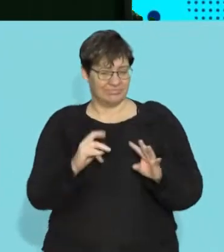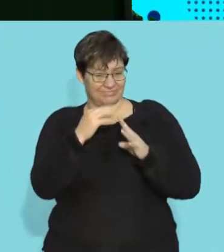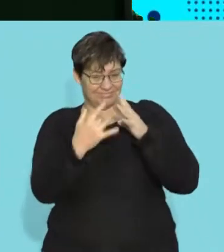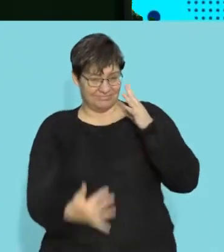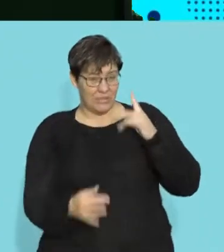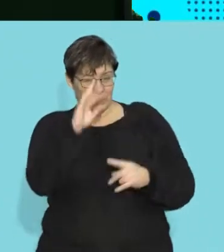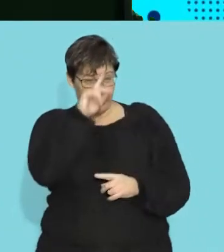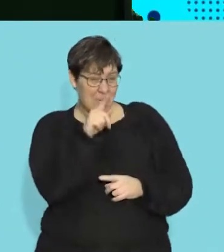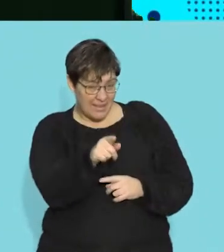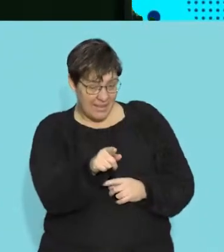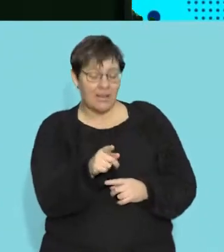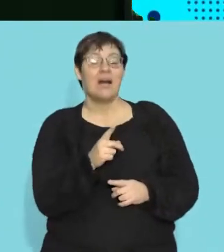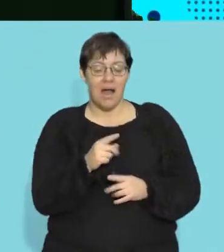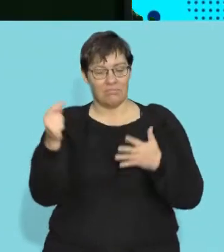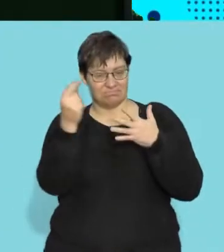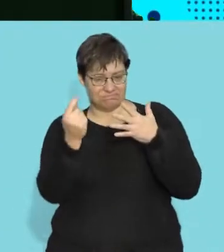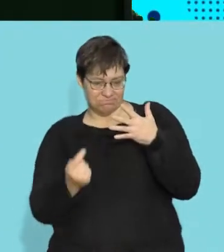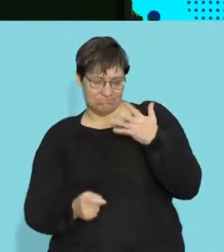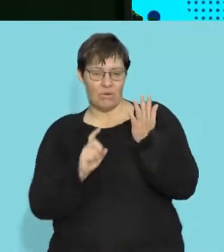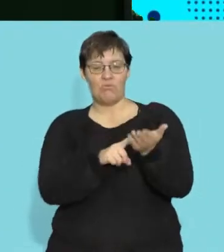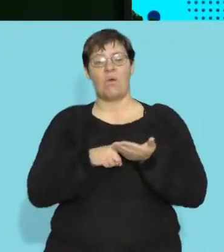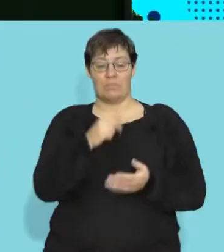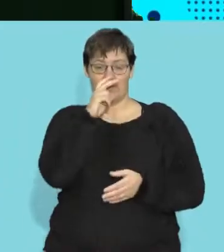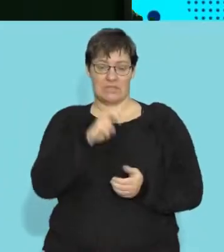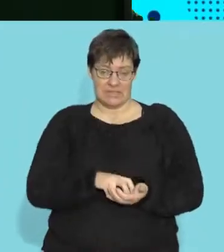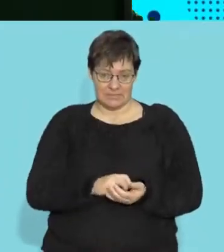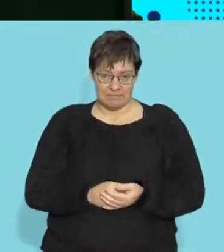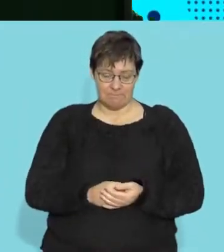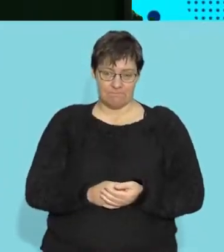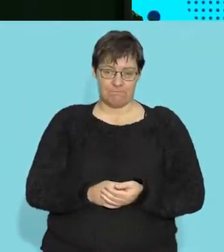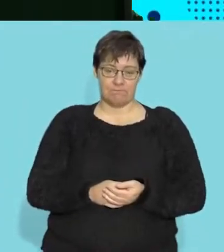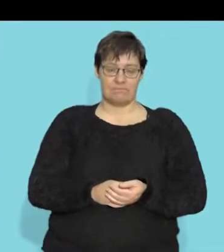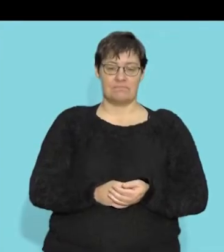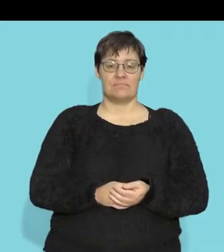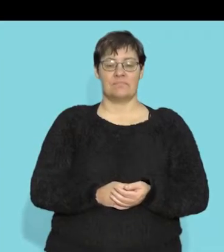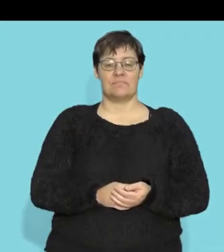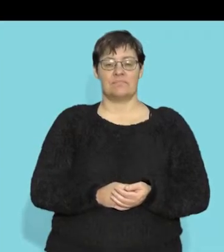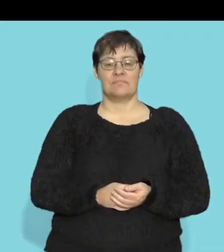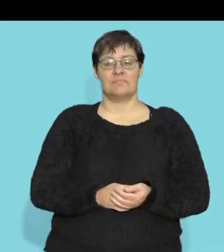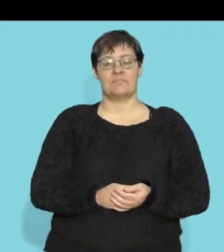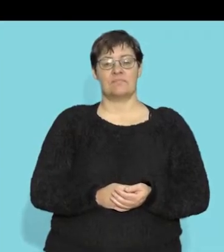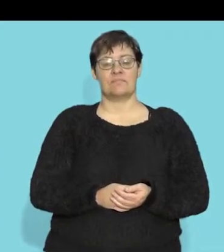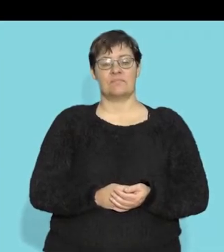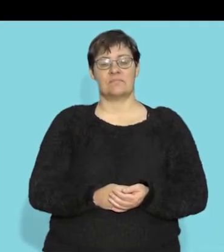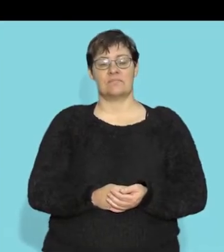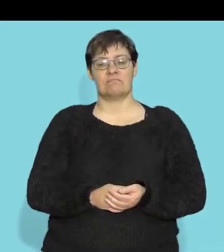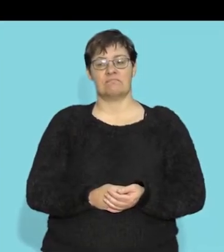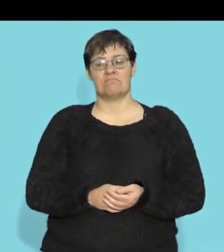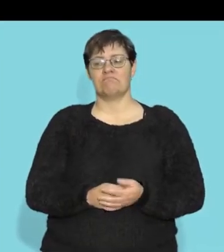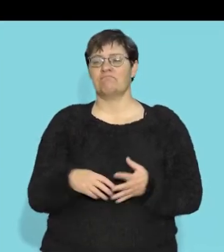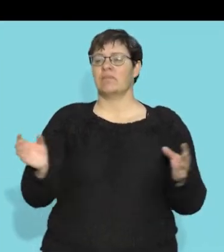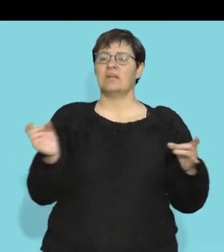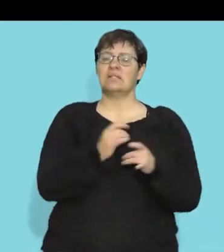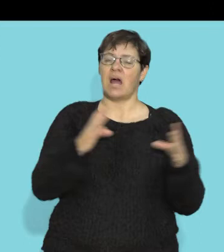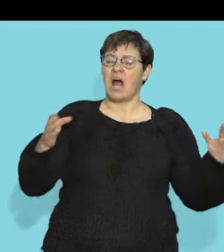that section, these are all the requirements that are going to come into place. All right, so guys, let's start with this